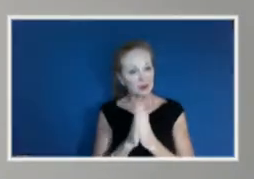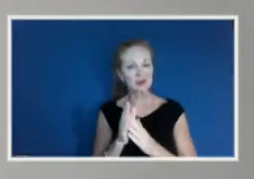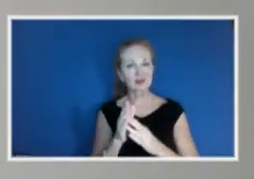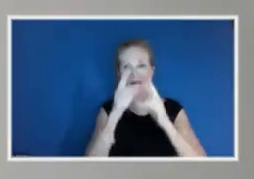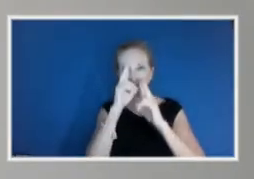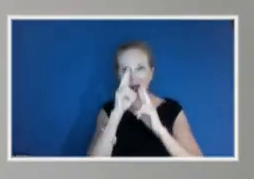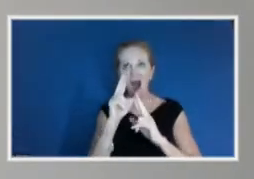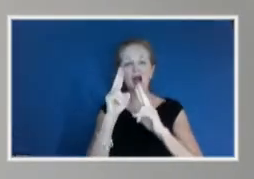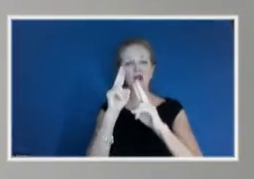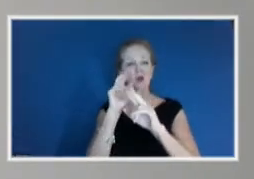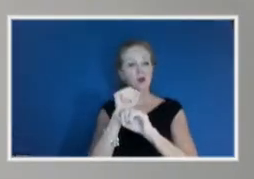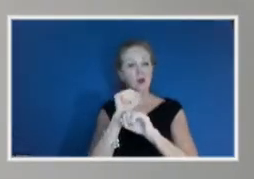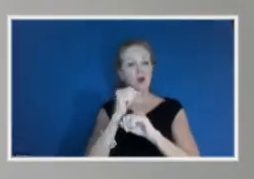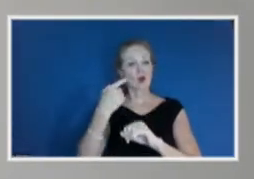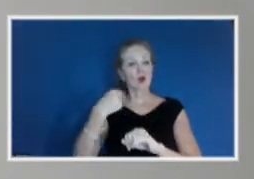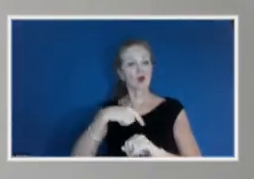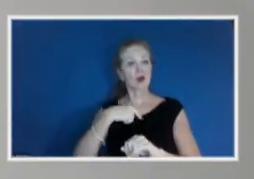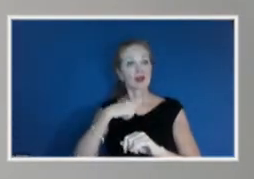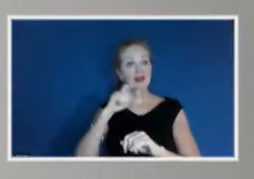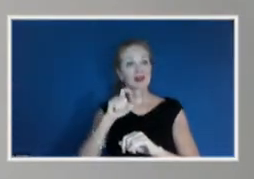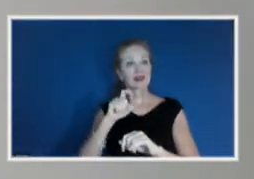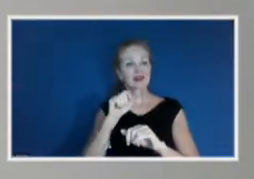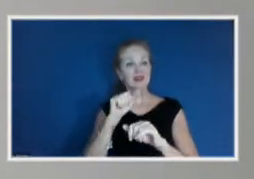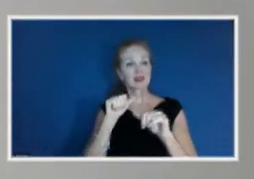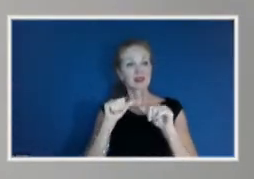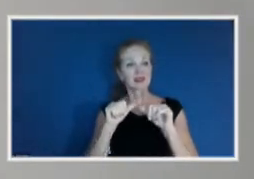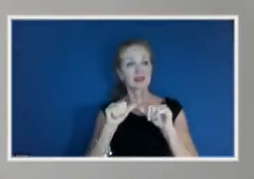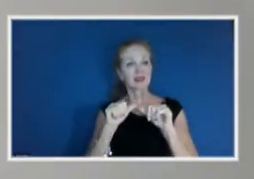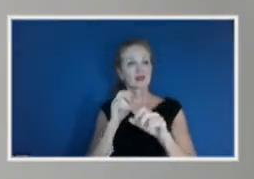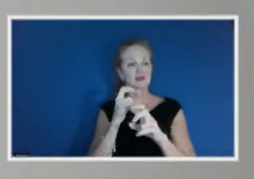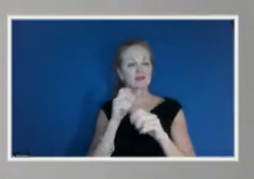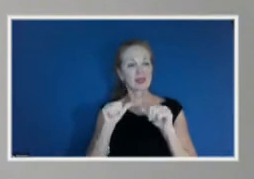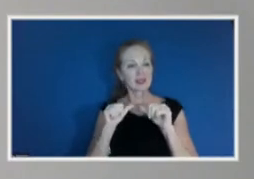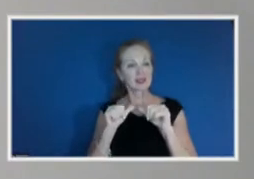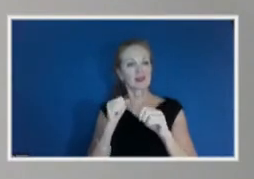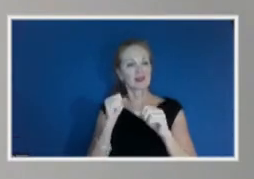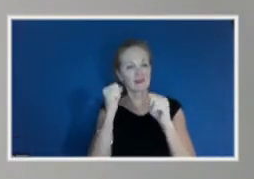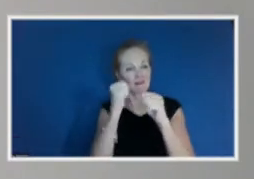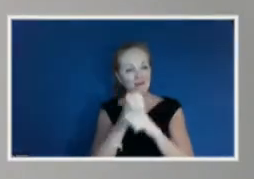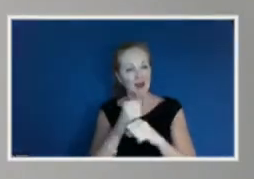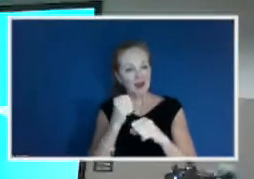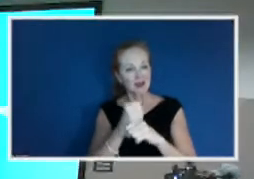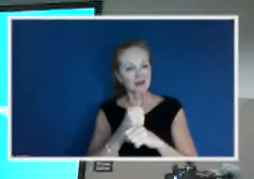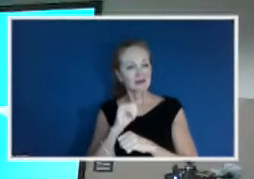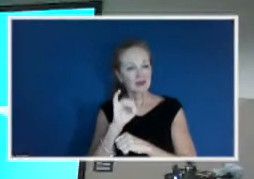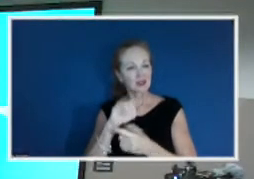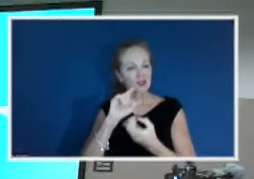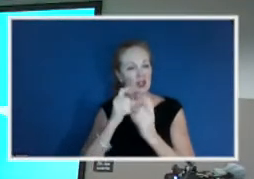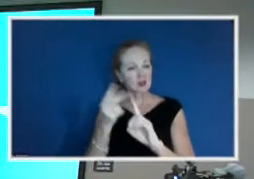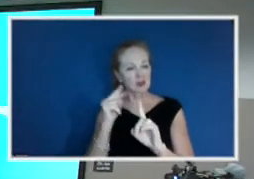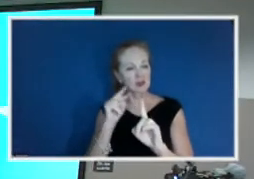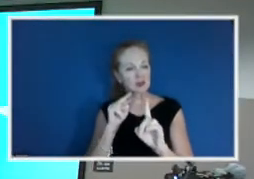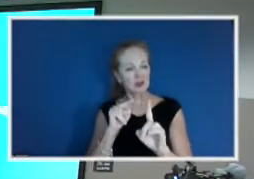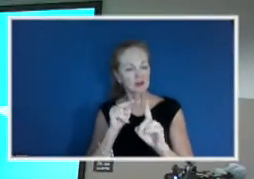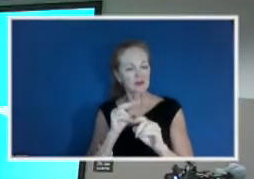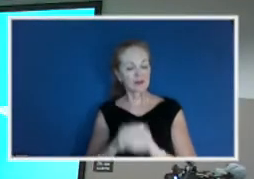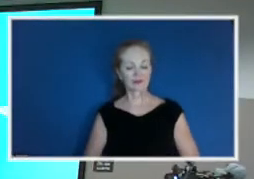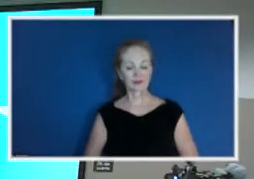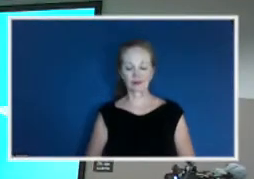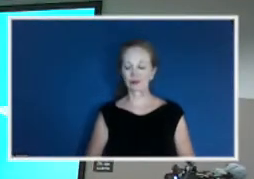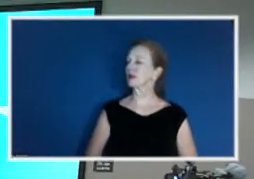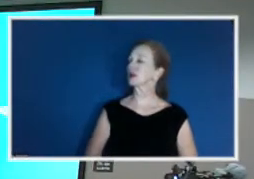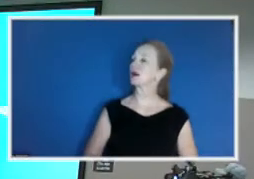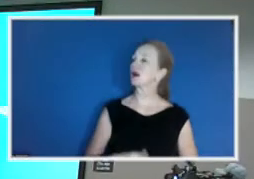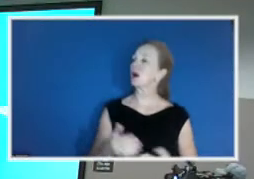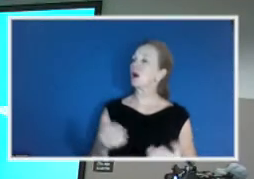honorable career, and we have to keep fighting that fight to be able to change that. What percentage of our force is of